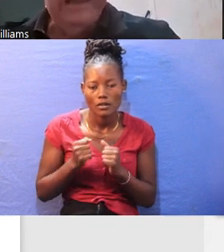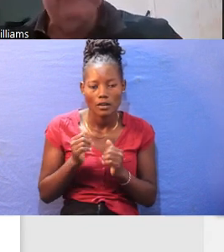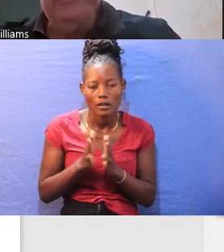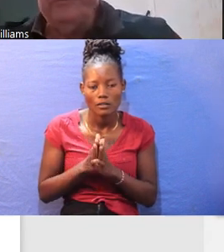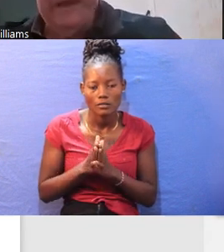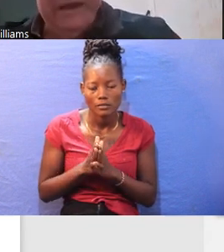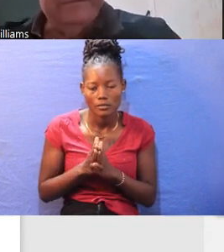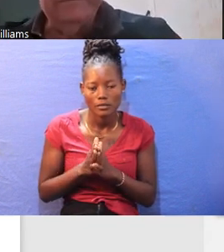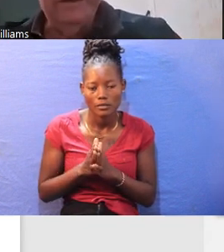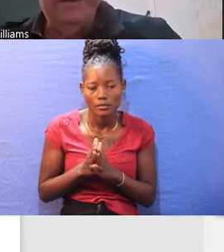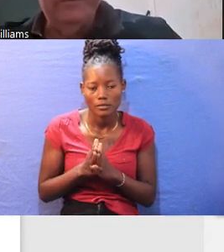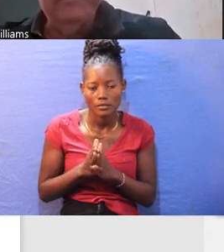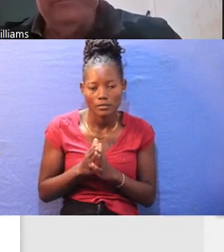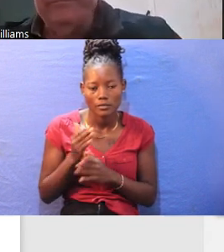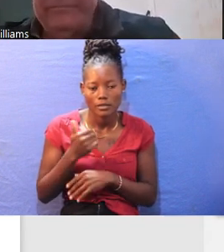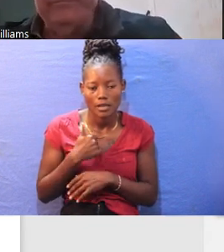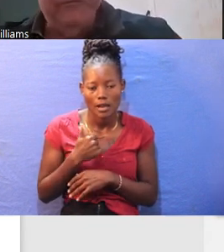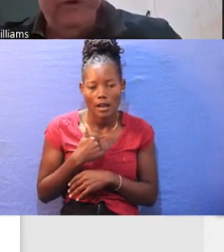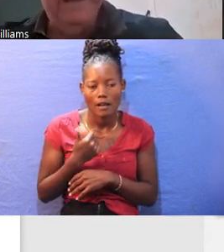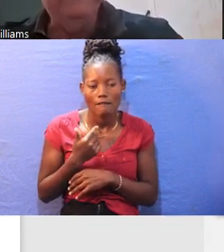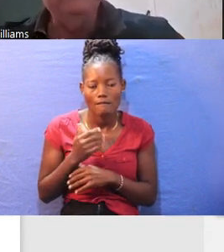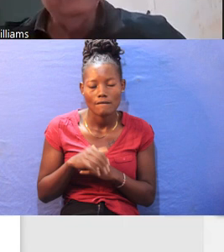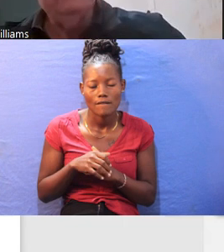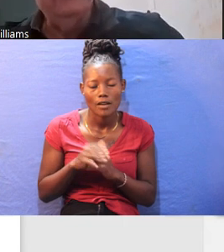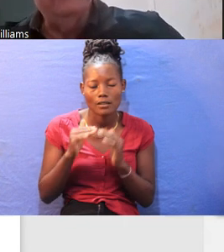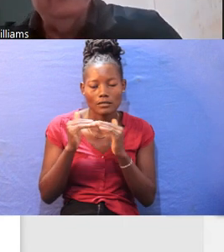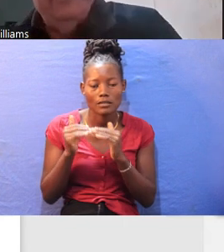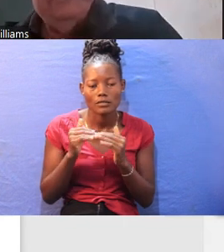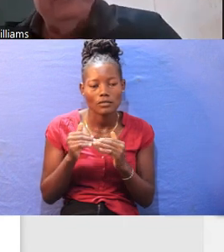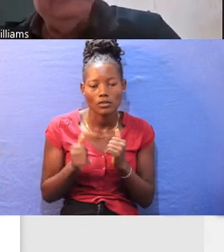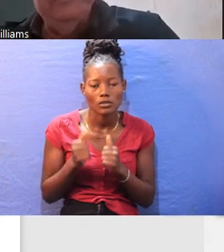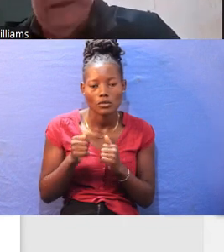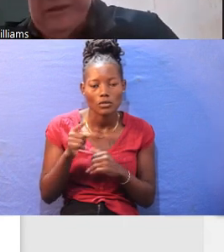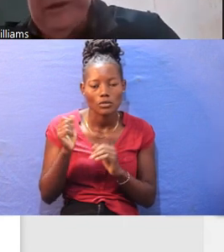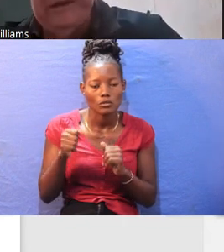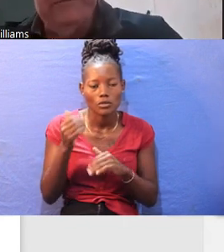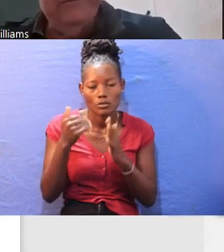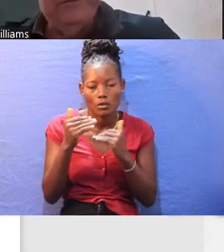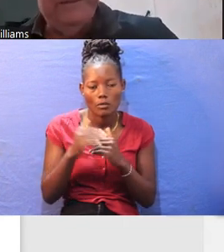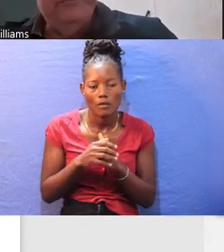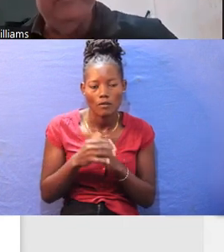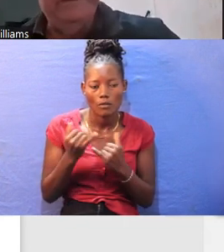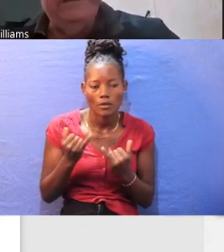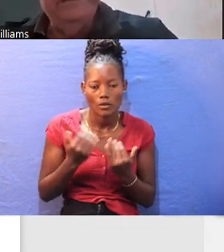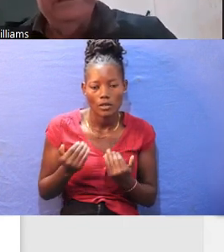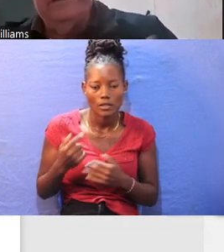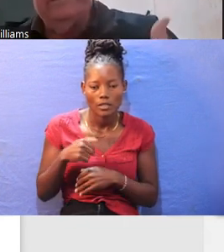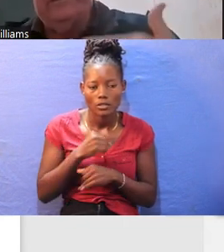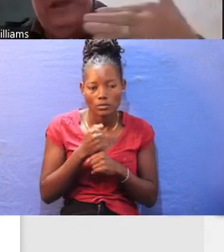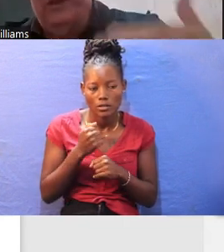highest level you can perform at. So the things we do it, like in track and field, for example, would